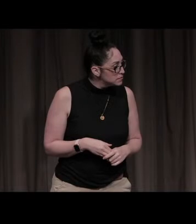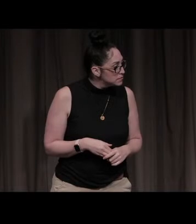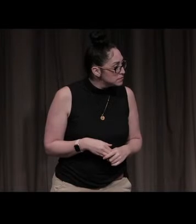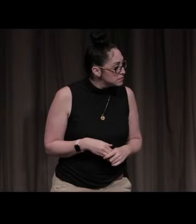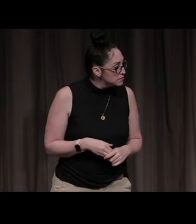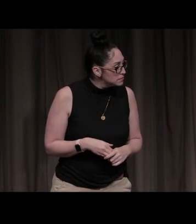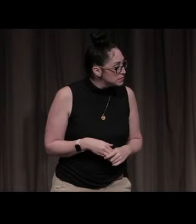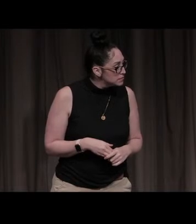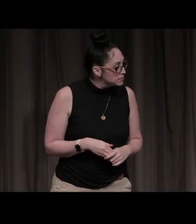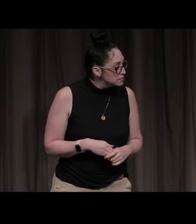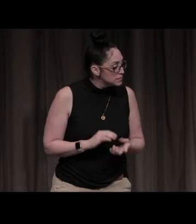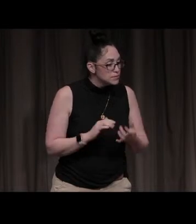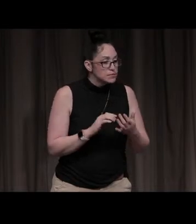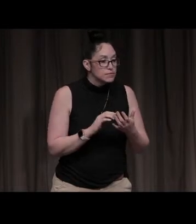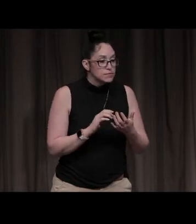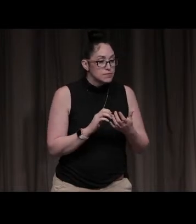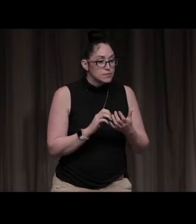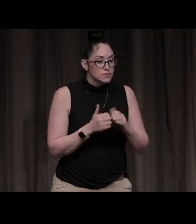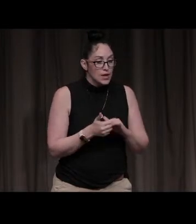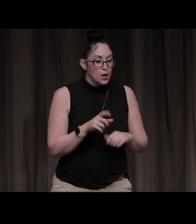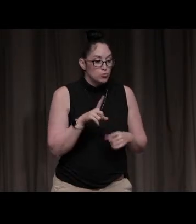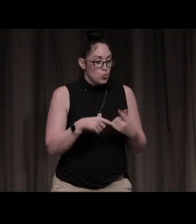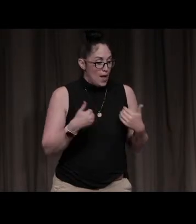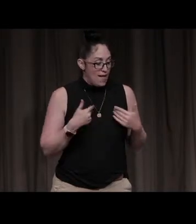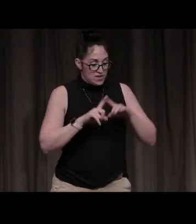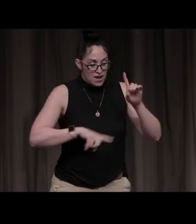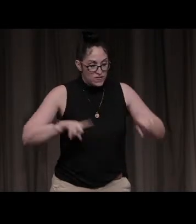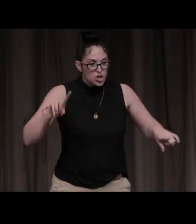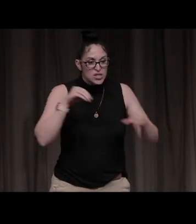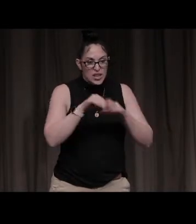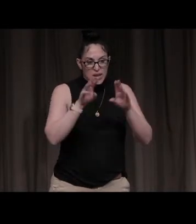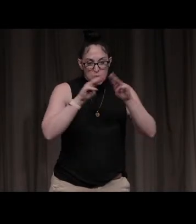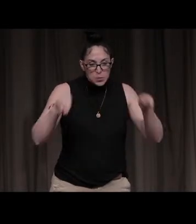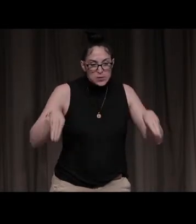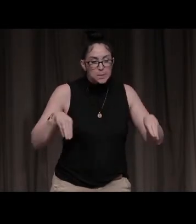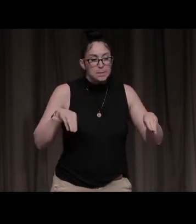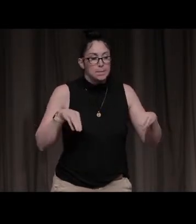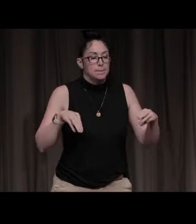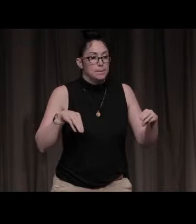to do that, how to have diversity within museums, and how to